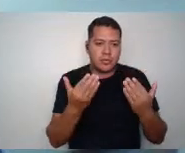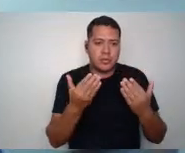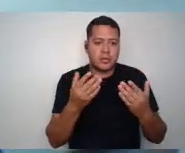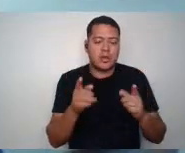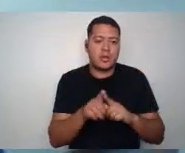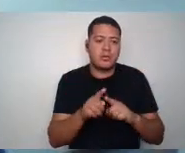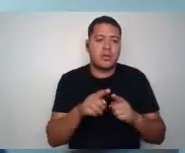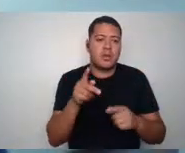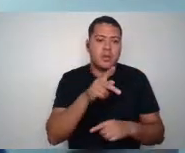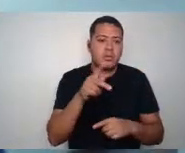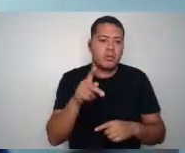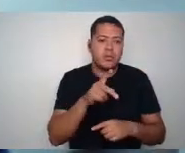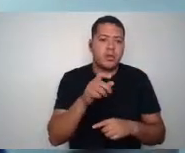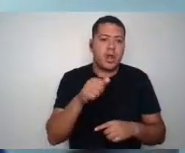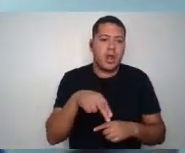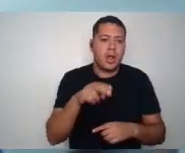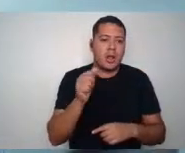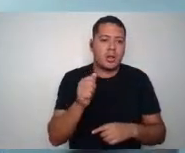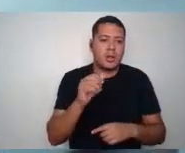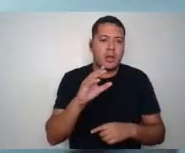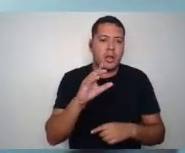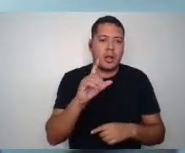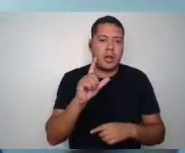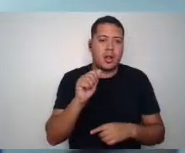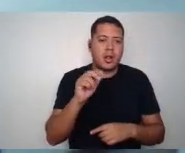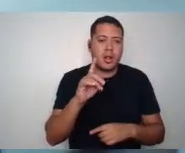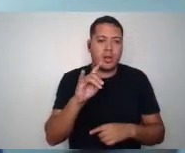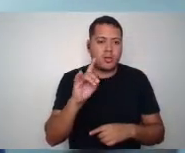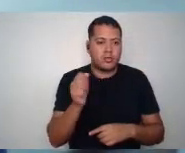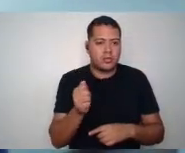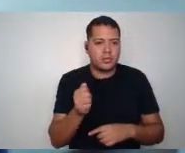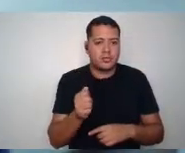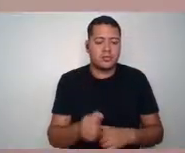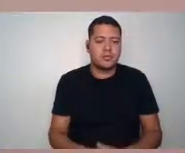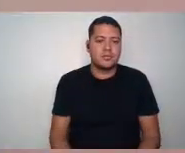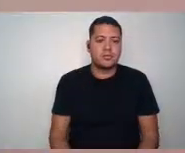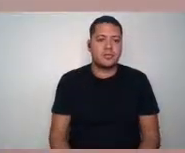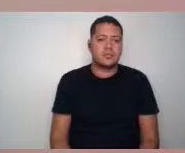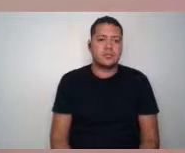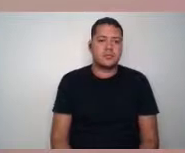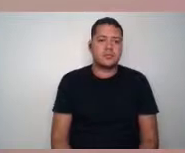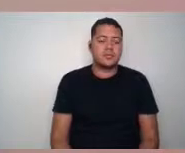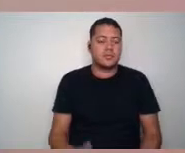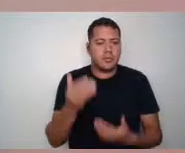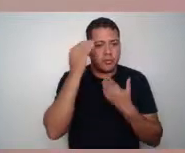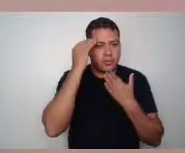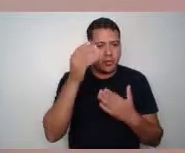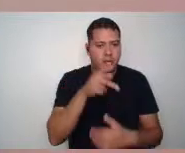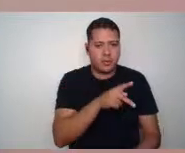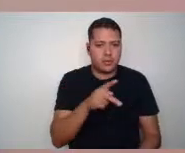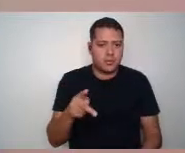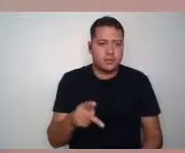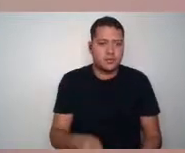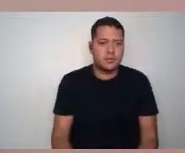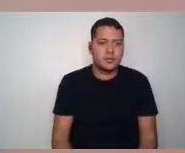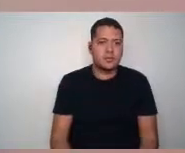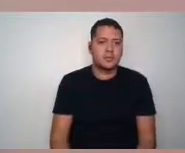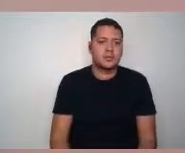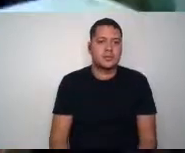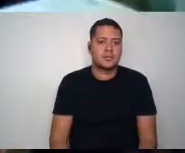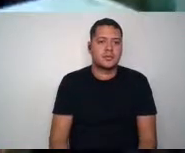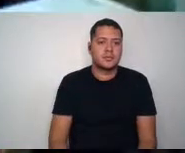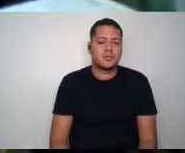show the resume of Professor Ana Cláudia Cardoso. Thank you, Mr. President.